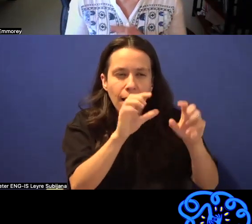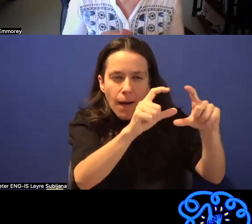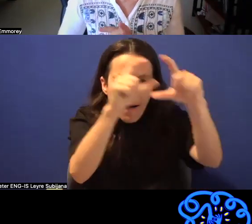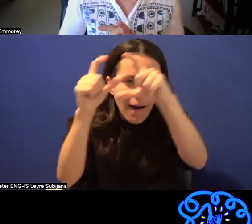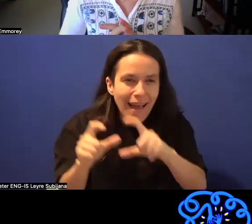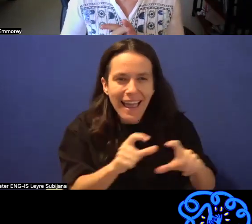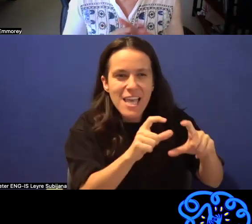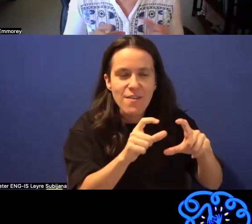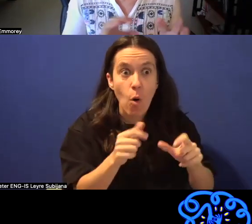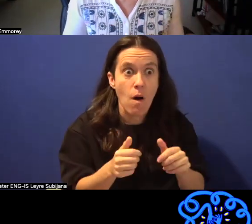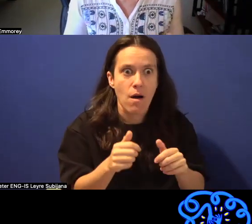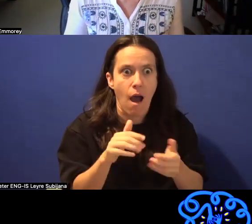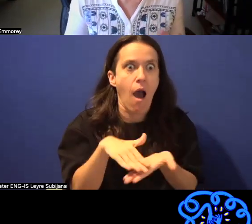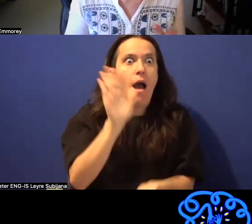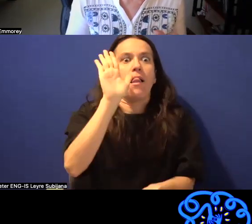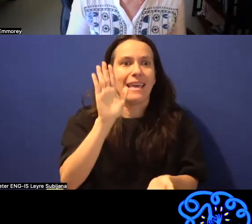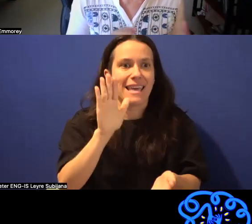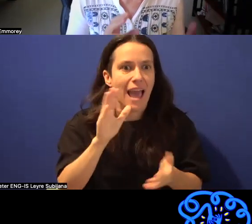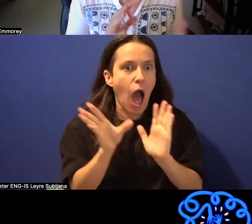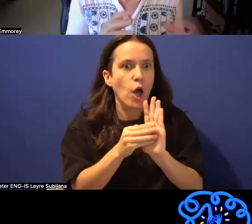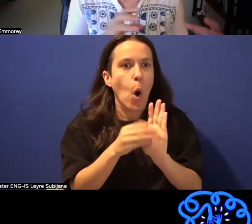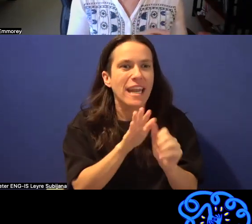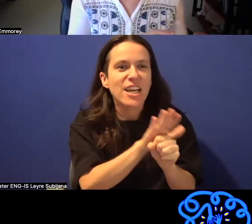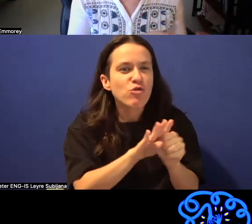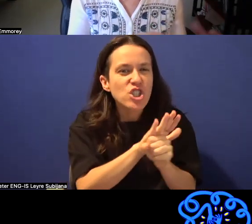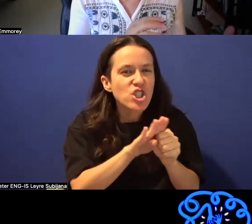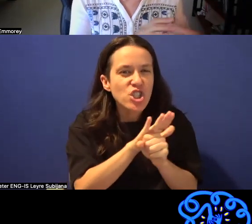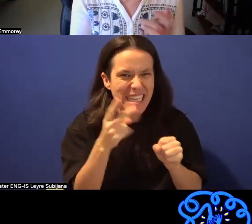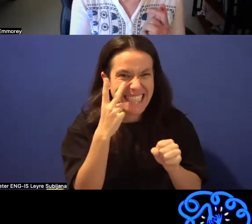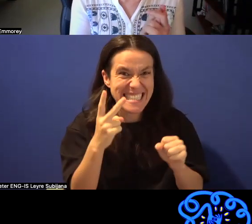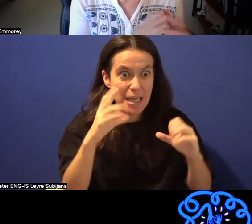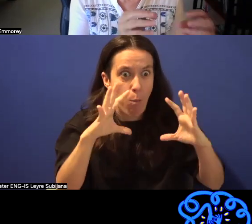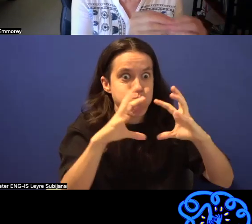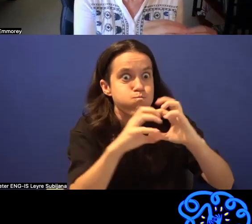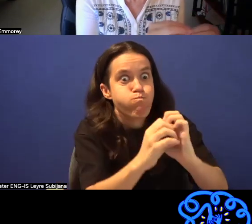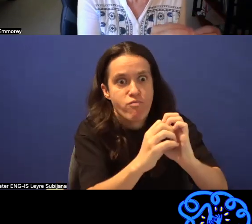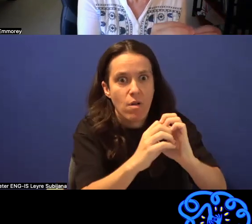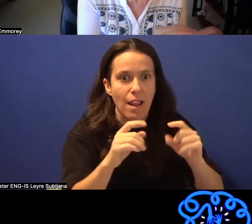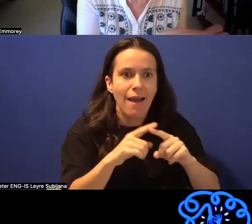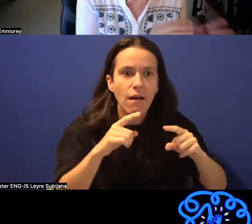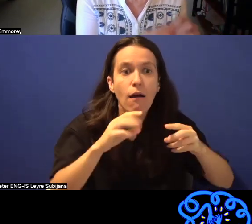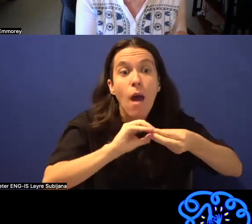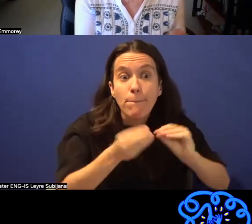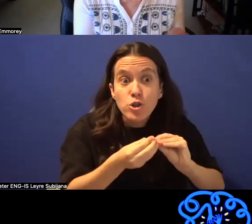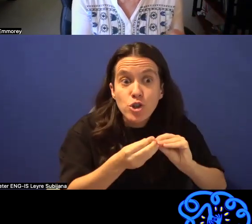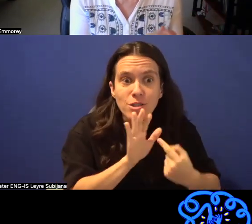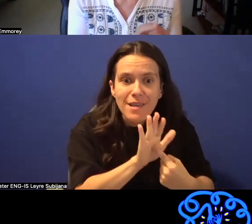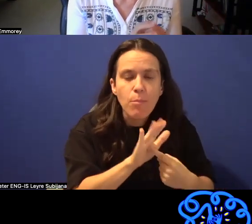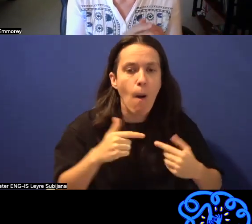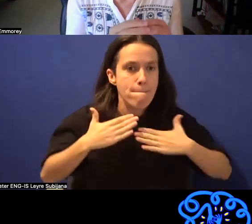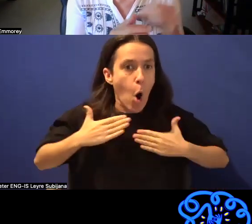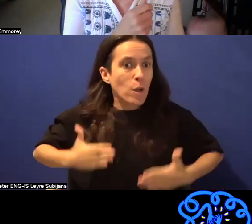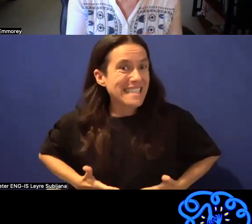iconic regions where you can see concentrations of numbers, for example, body